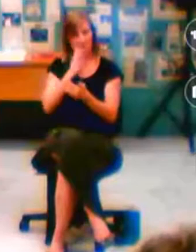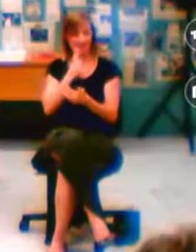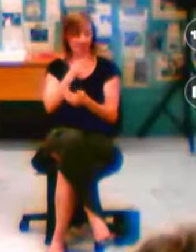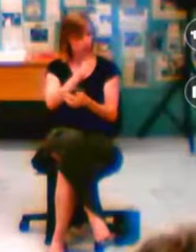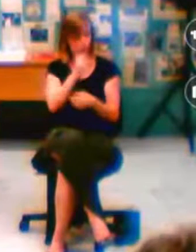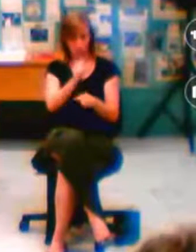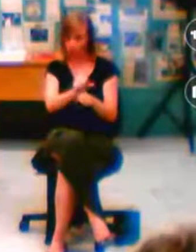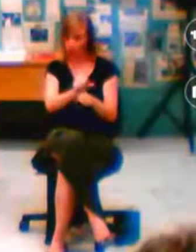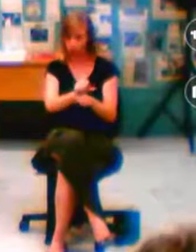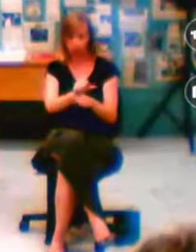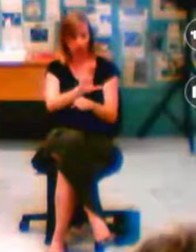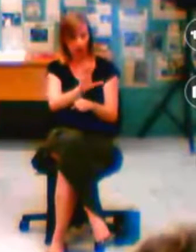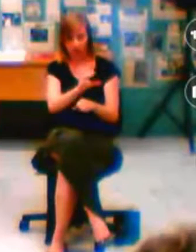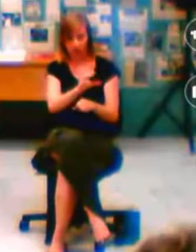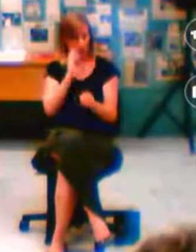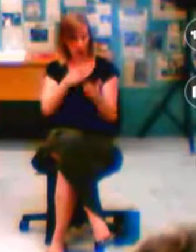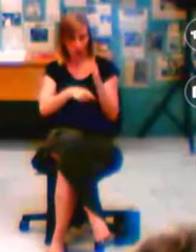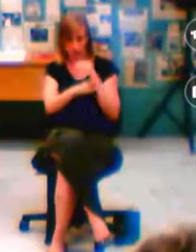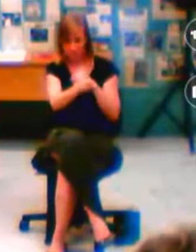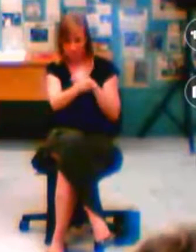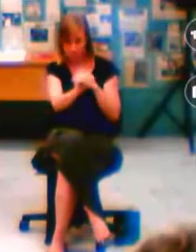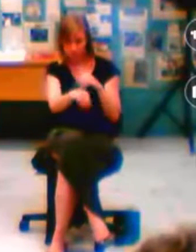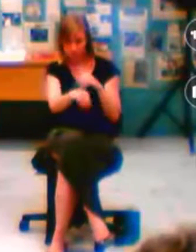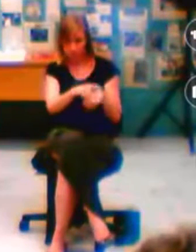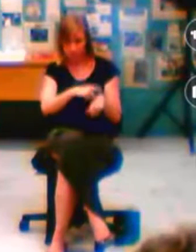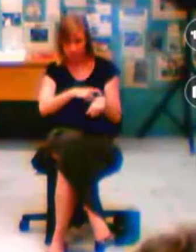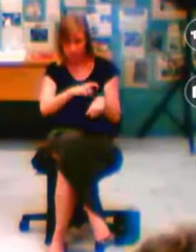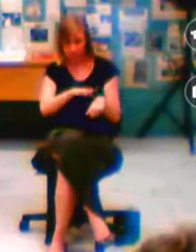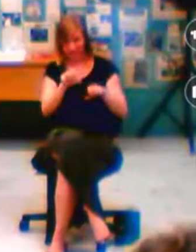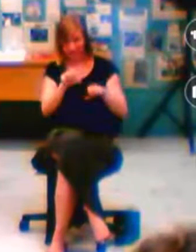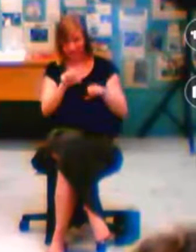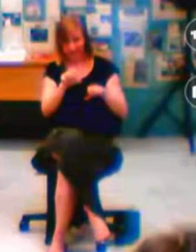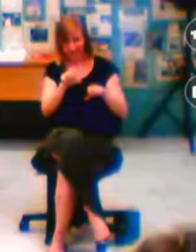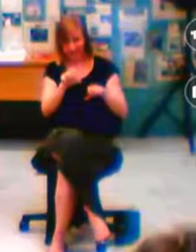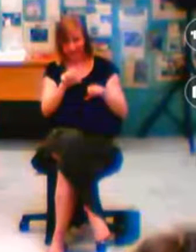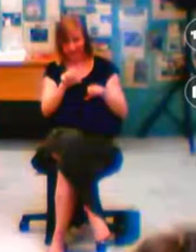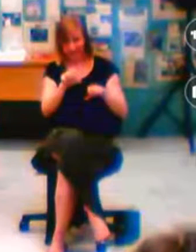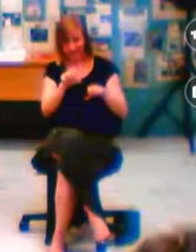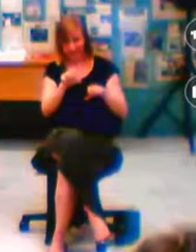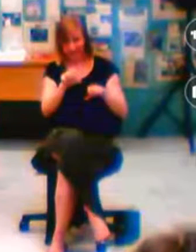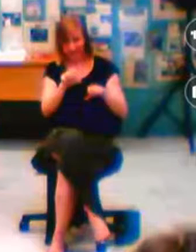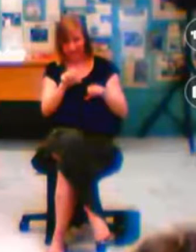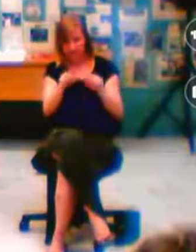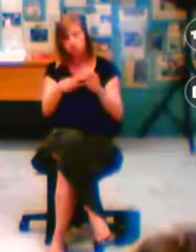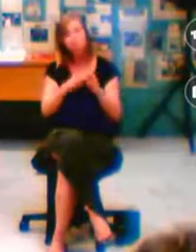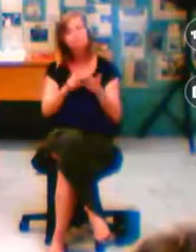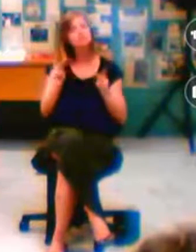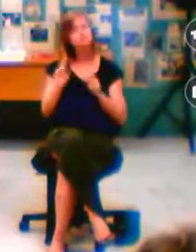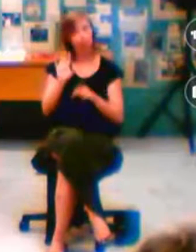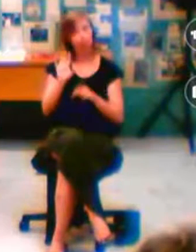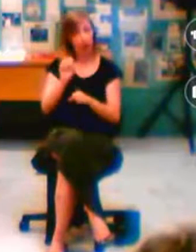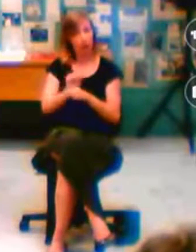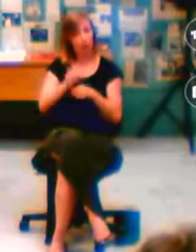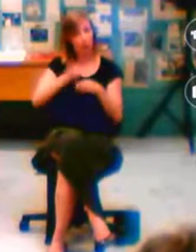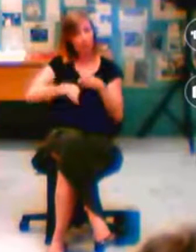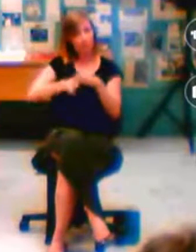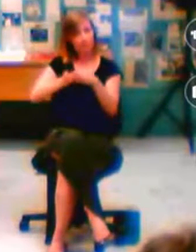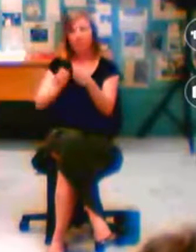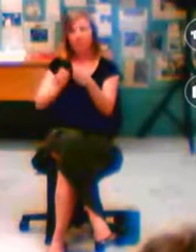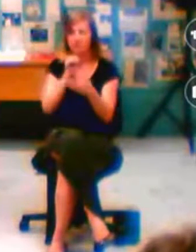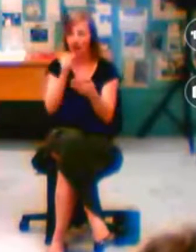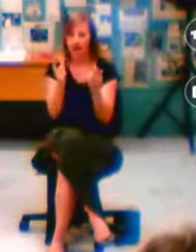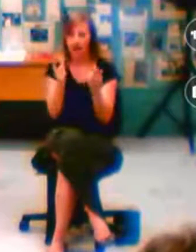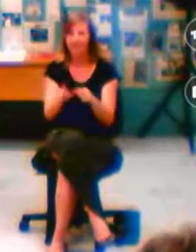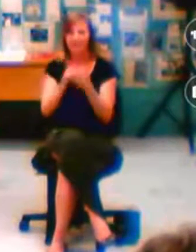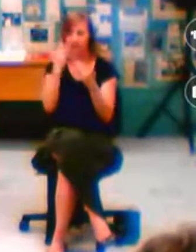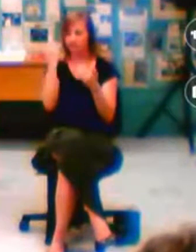money to fund premiums through taxes, you affect the productive output of the economy by telling people, don't work because it's going to cost